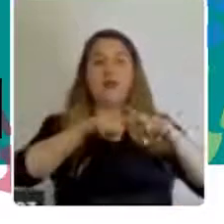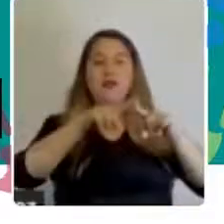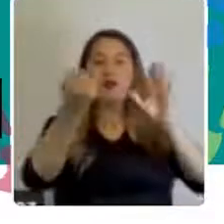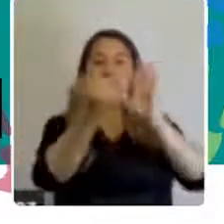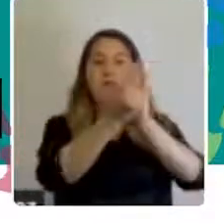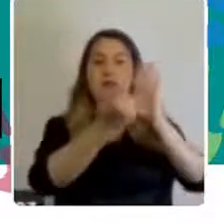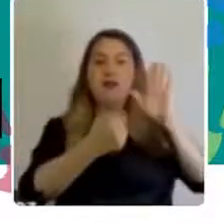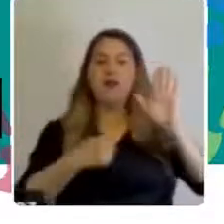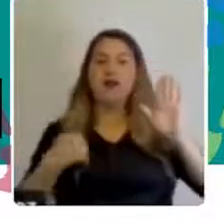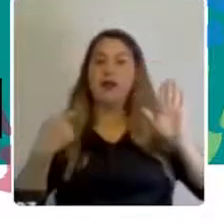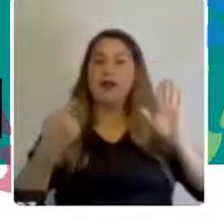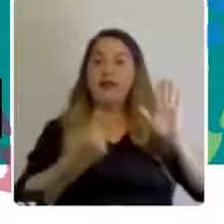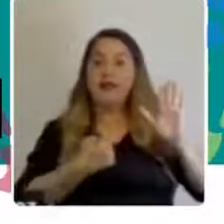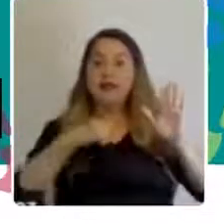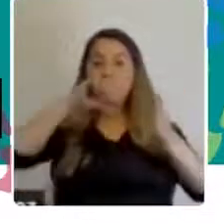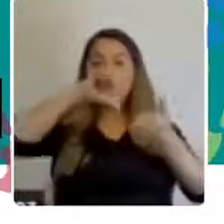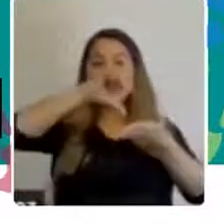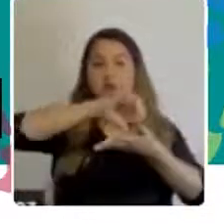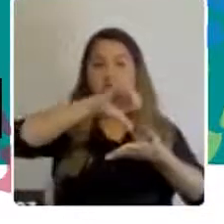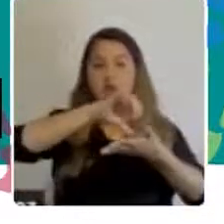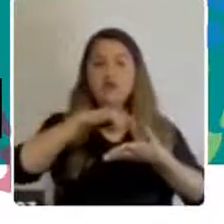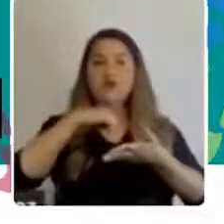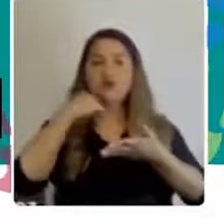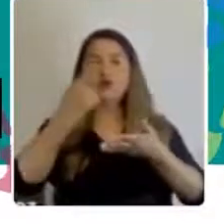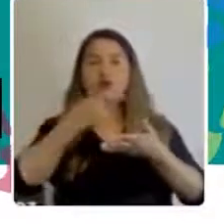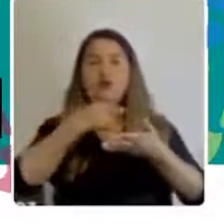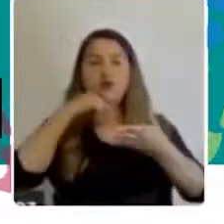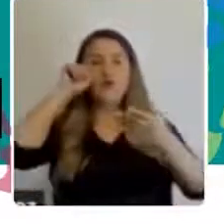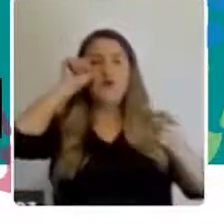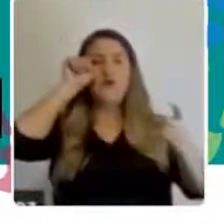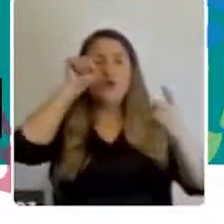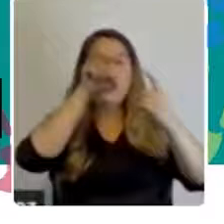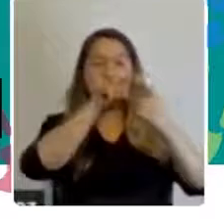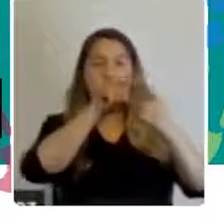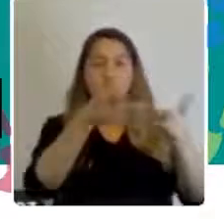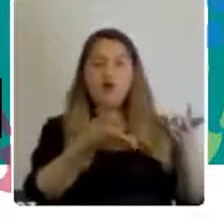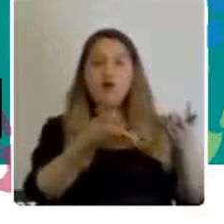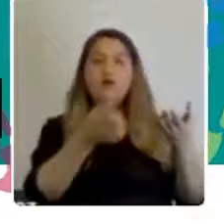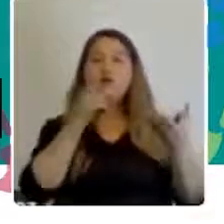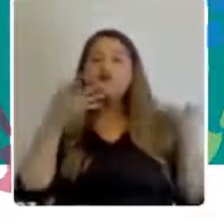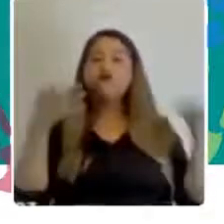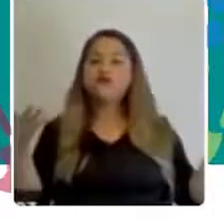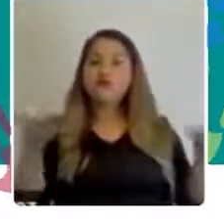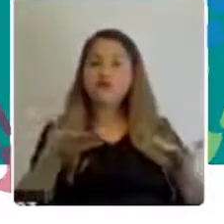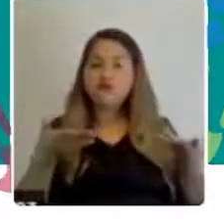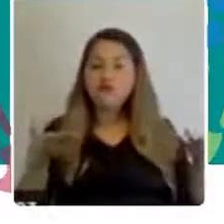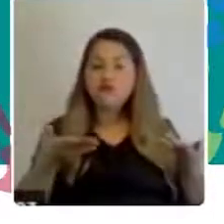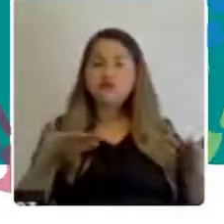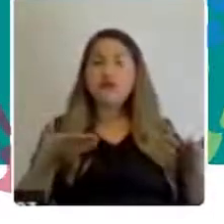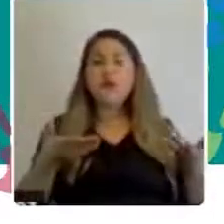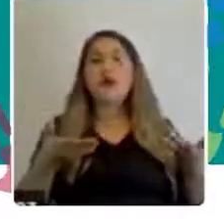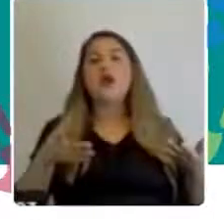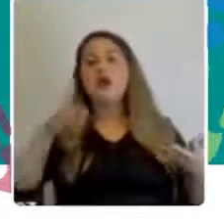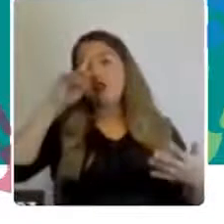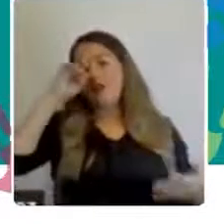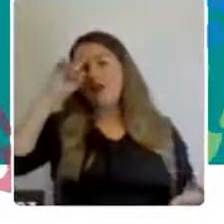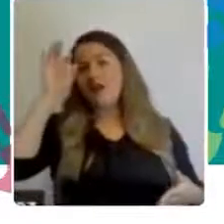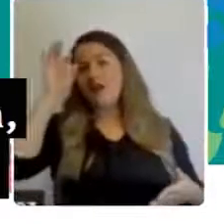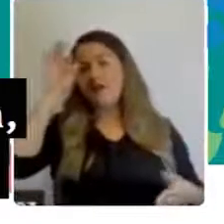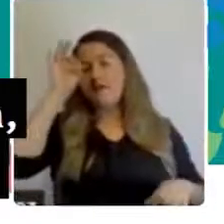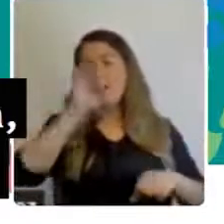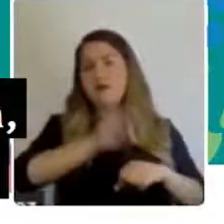mission is, this center is a reference center for rare diseases, work at the national and international